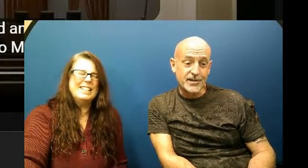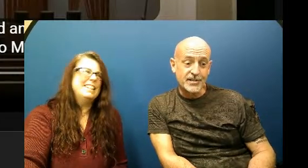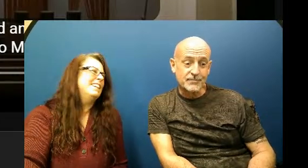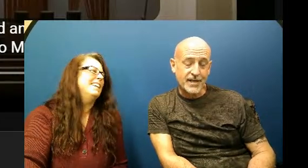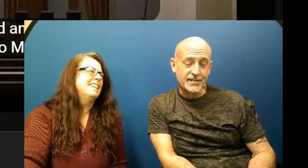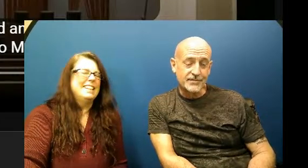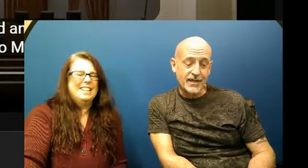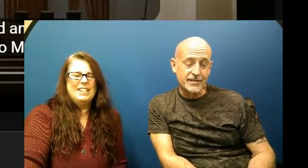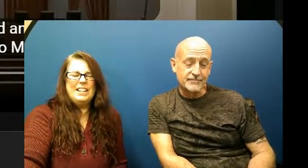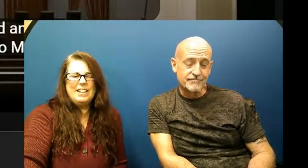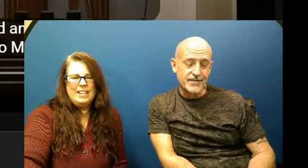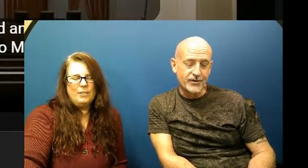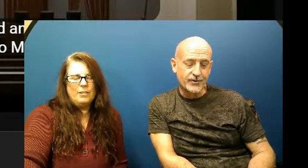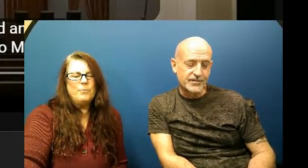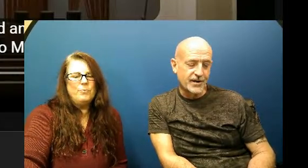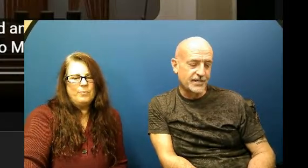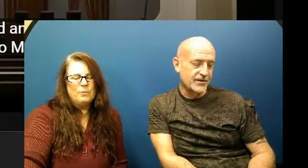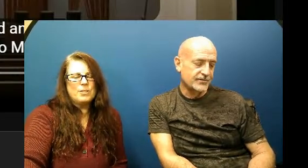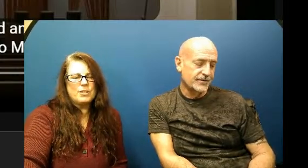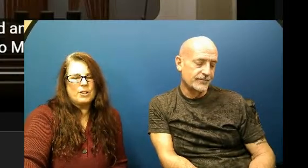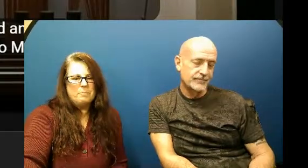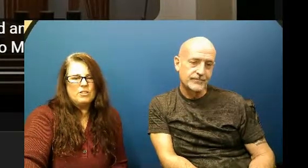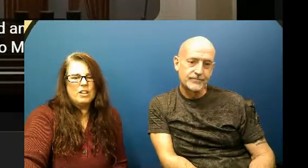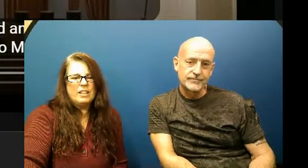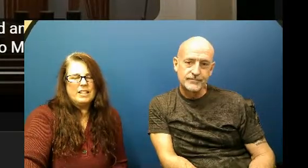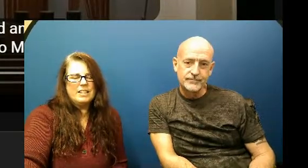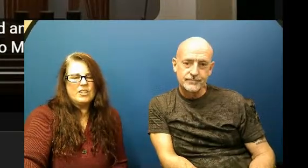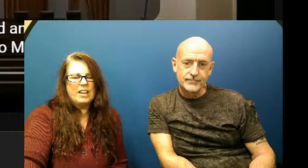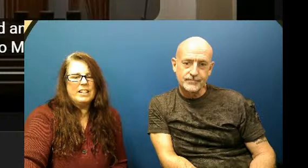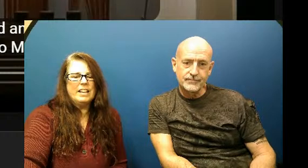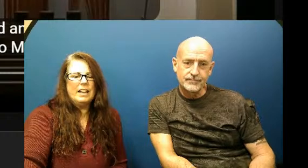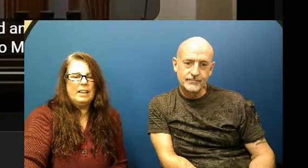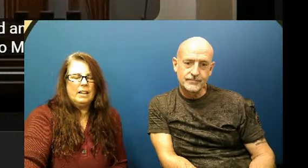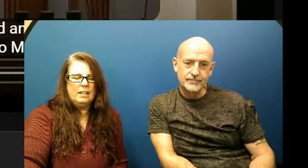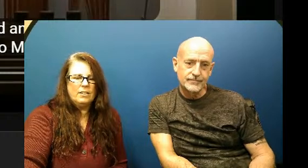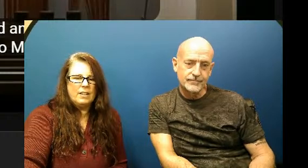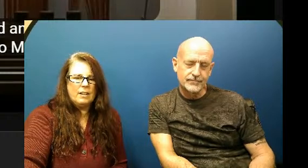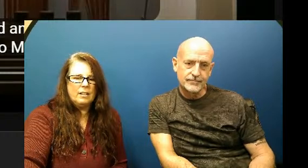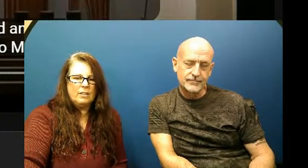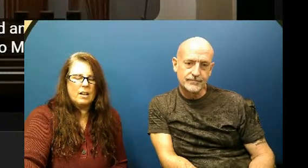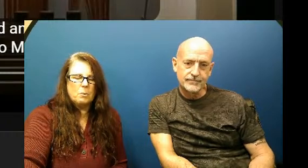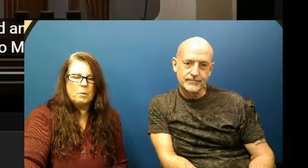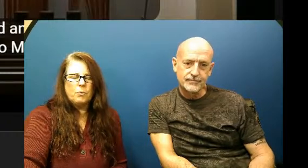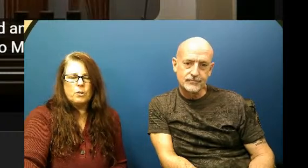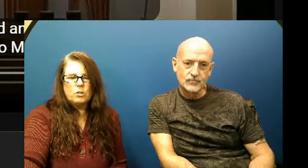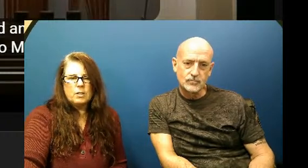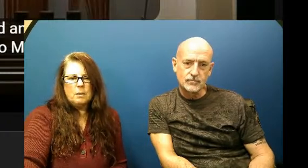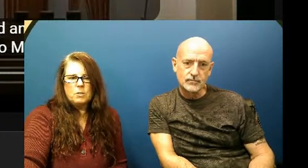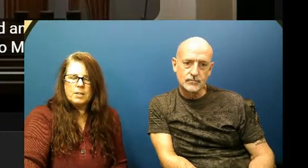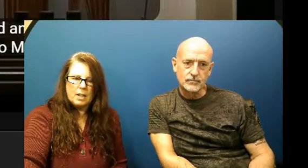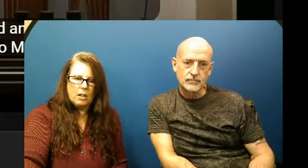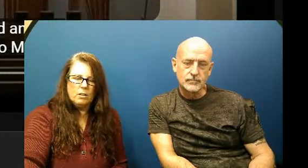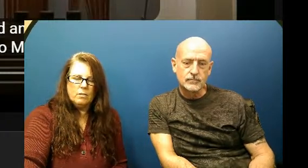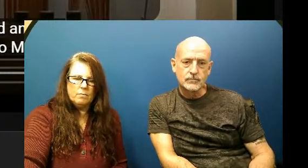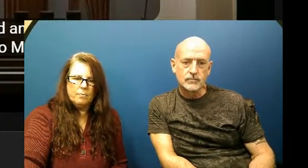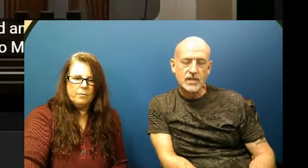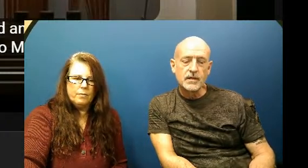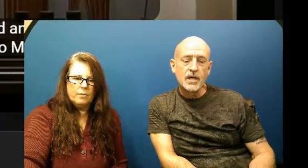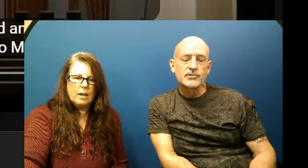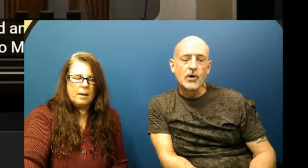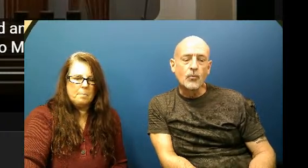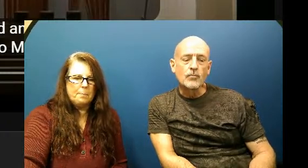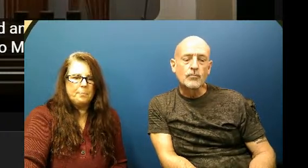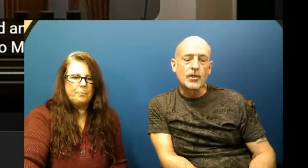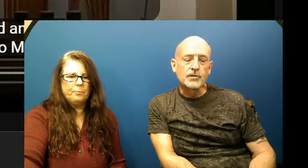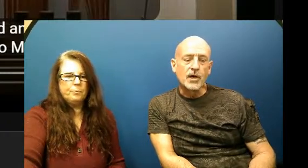What Grindr is, but I didn't know it was Chinese. It was started by China, and the government forced them to sell. Okay.